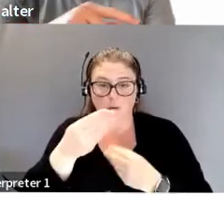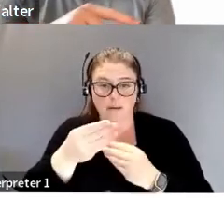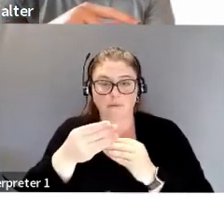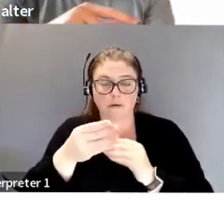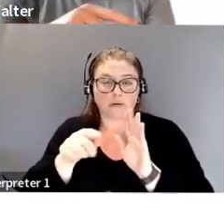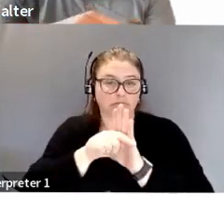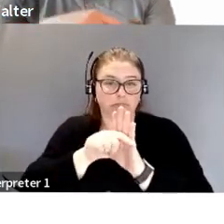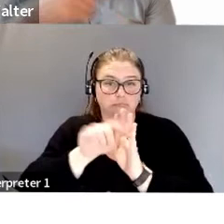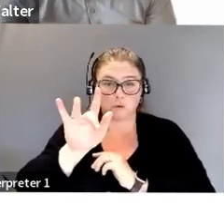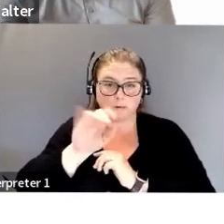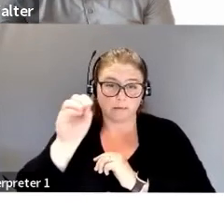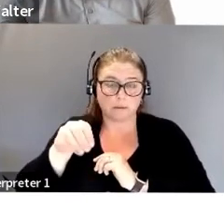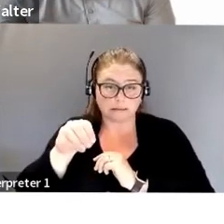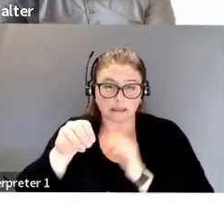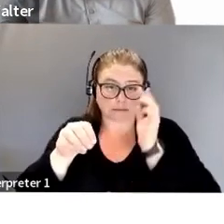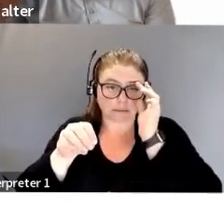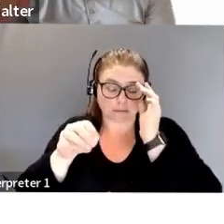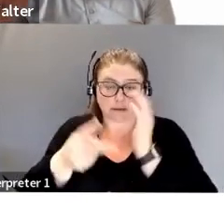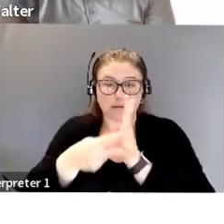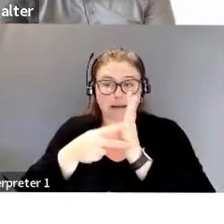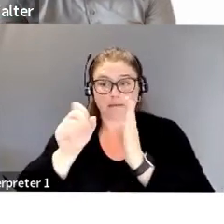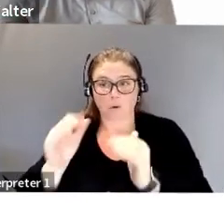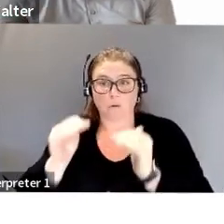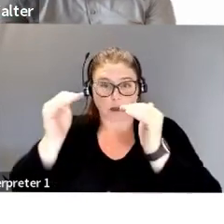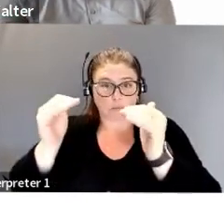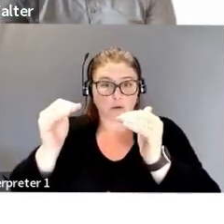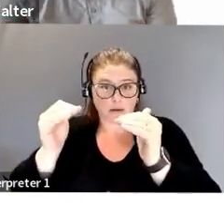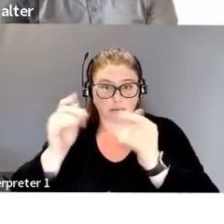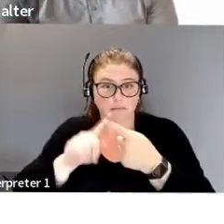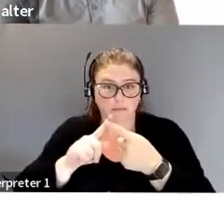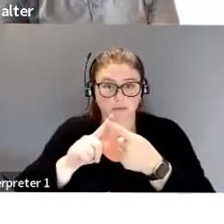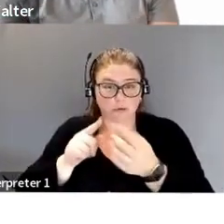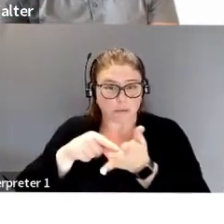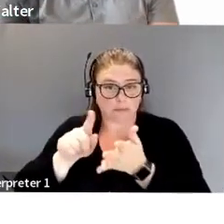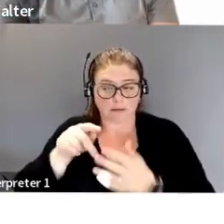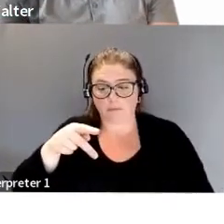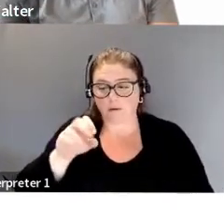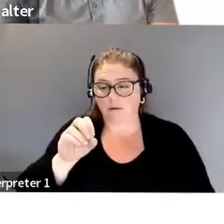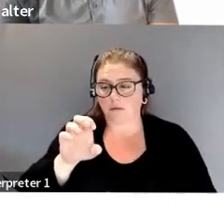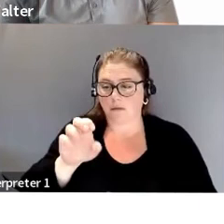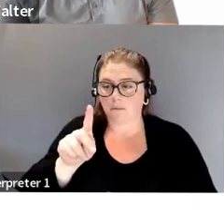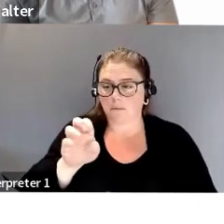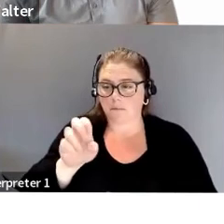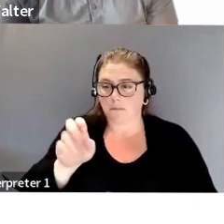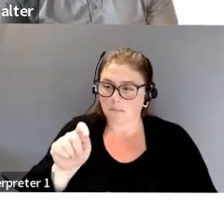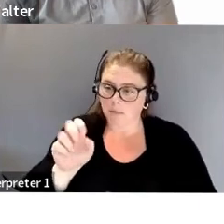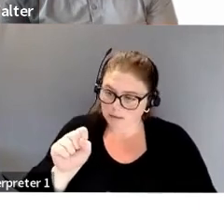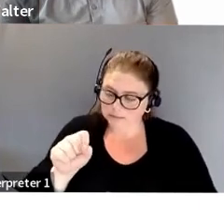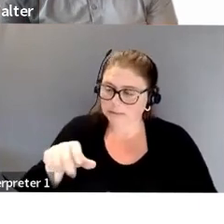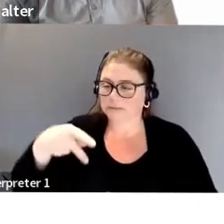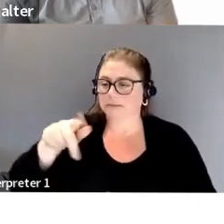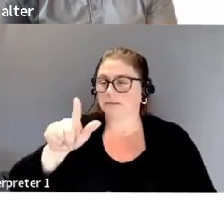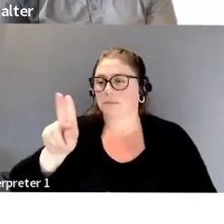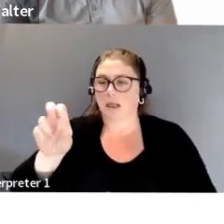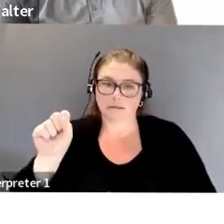a 25% discount on upgrades to Pocketed Plus, which is pretty cool. Okay, so back to this screen here. We have two